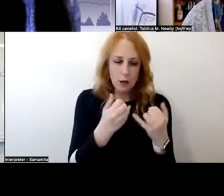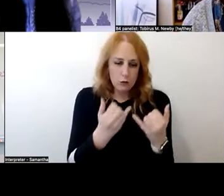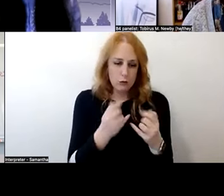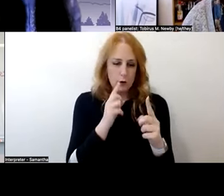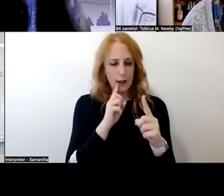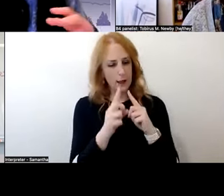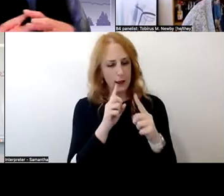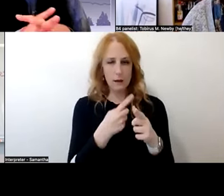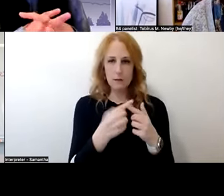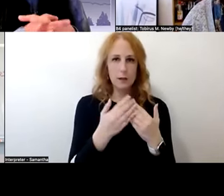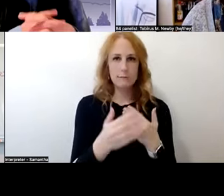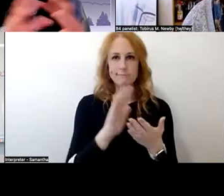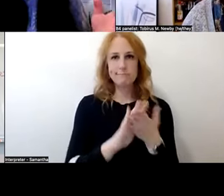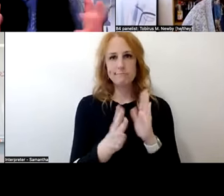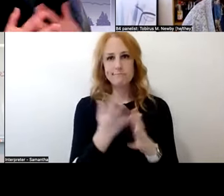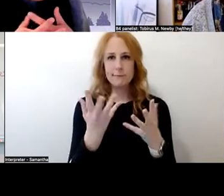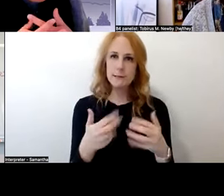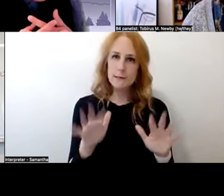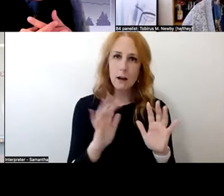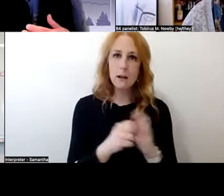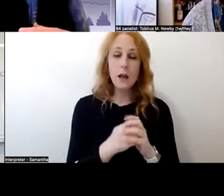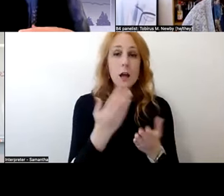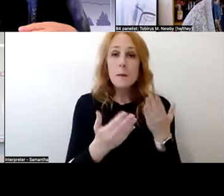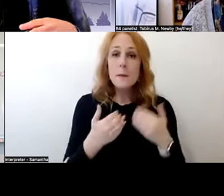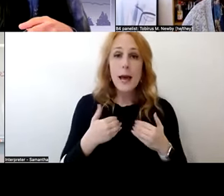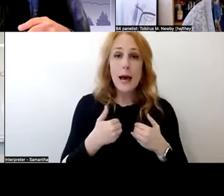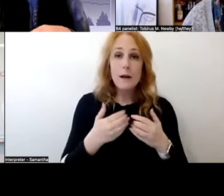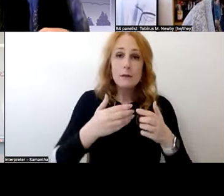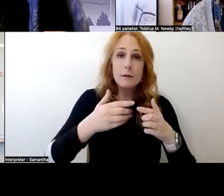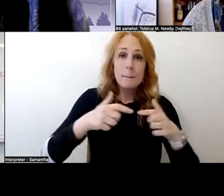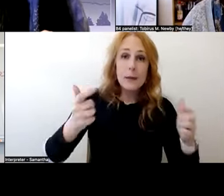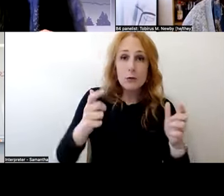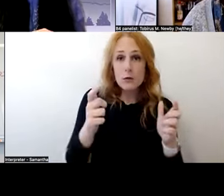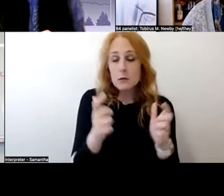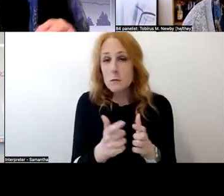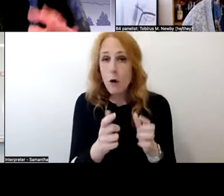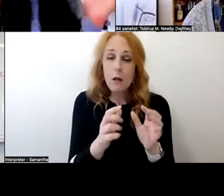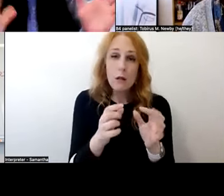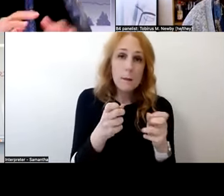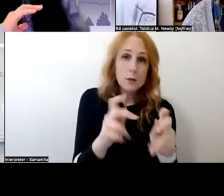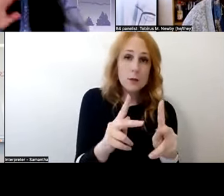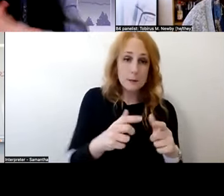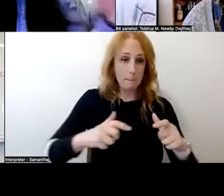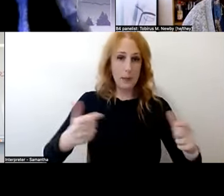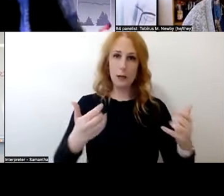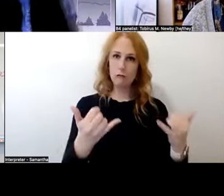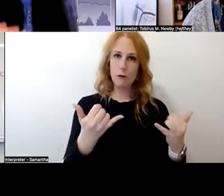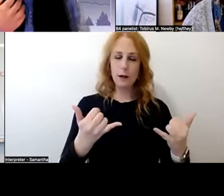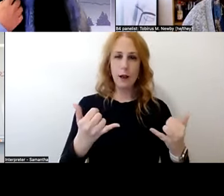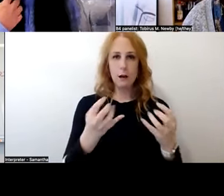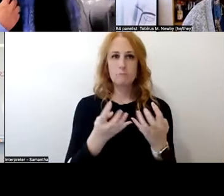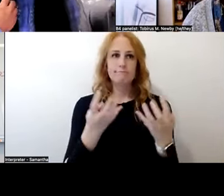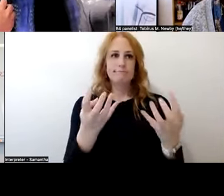be just like opportunities, big and small. You know, it could be big things like this, where we're trying to like